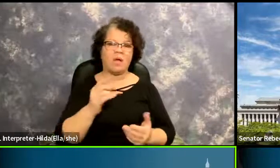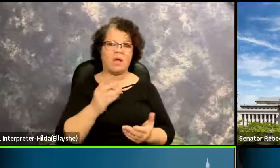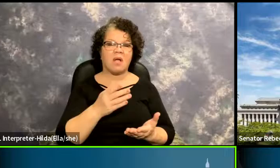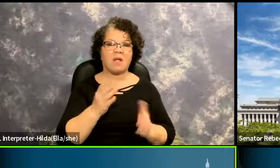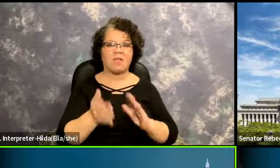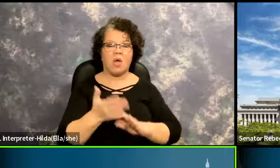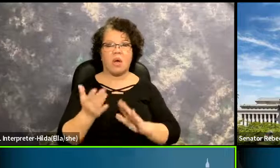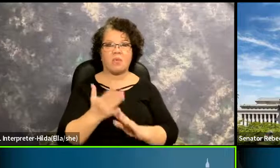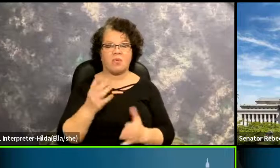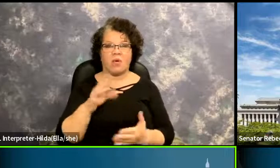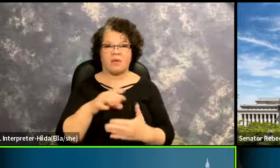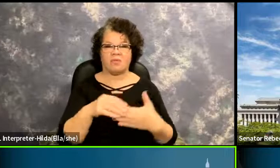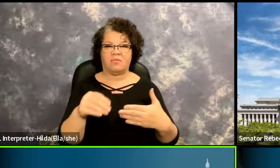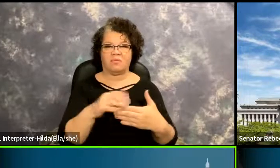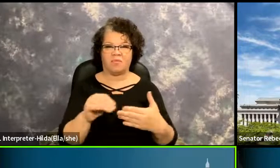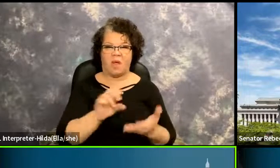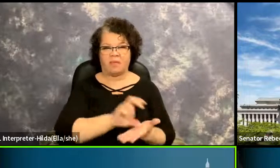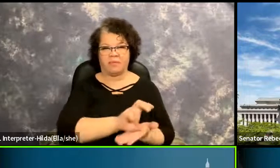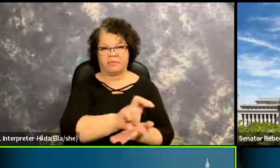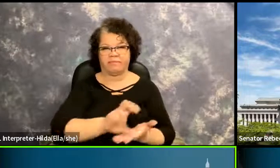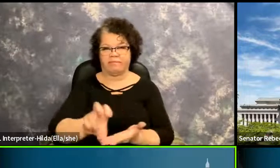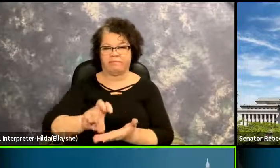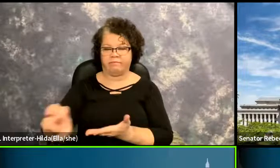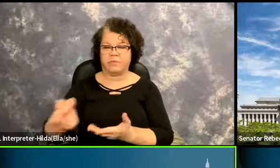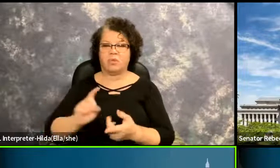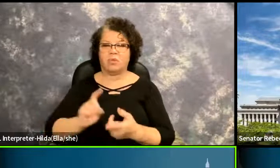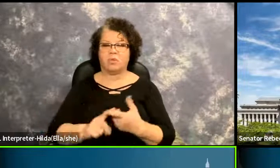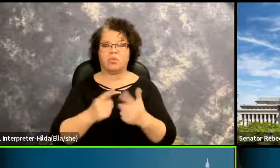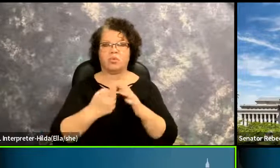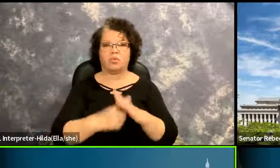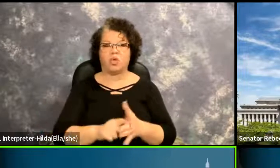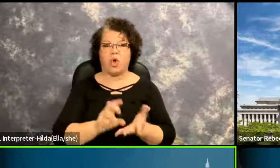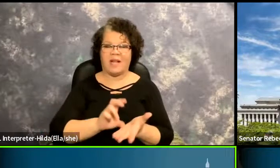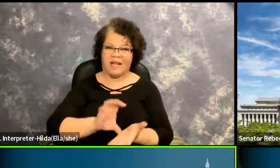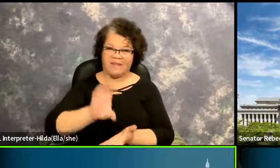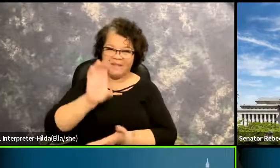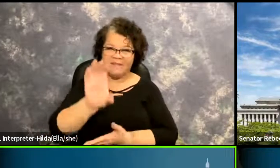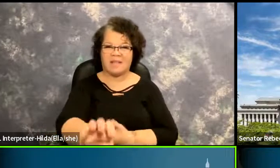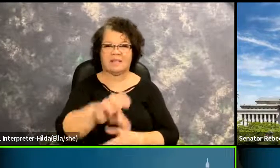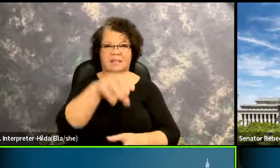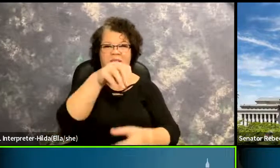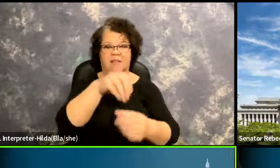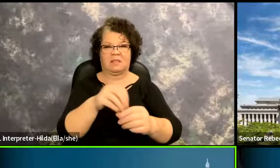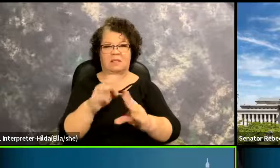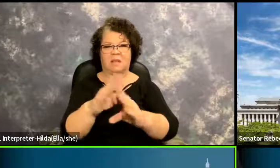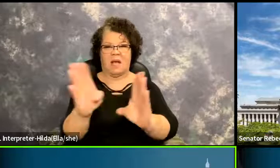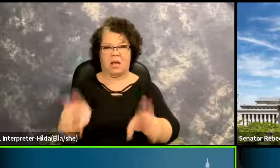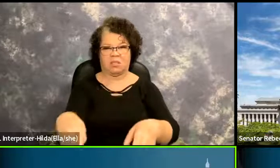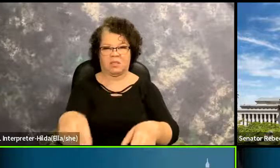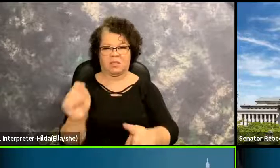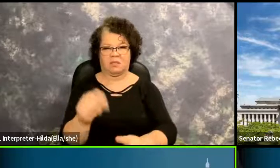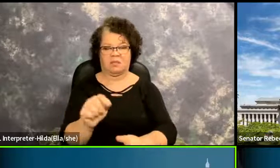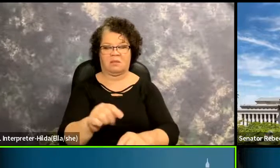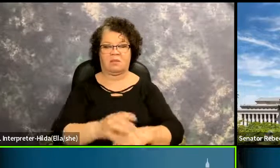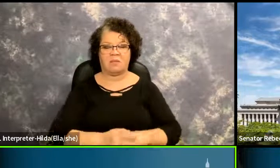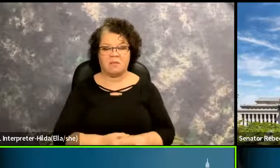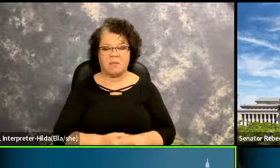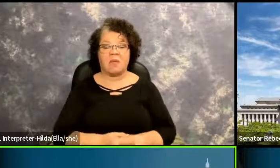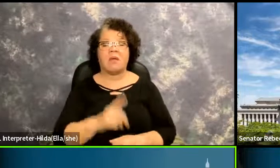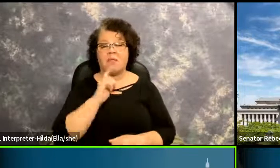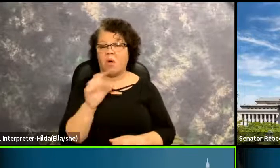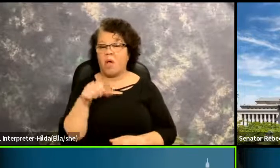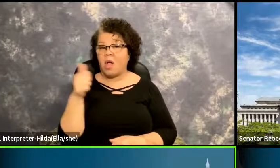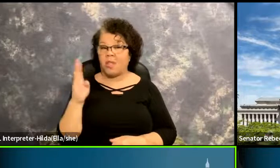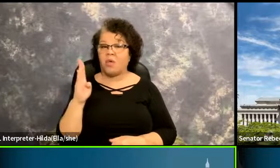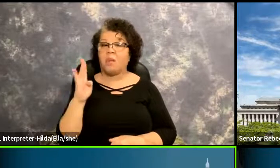to ensure that we start investing in housing. There are other bills that I think